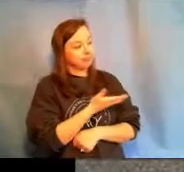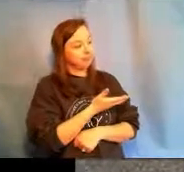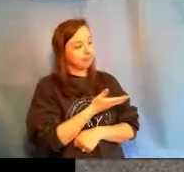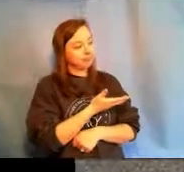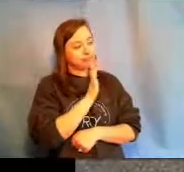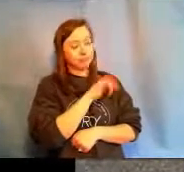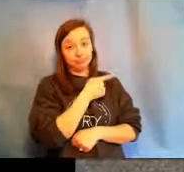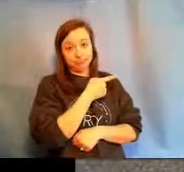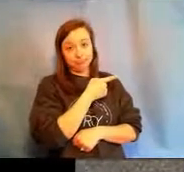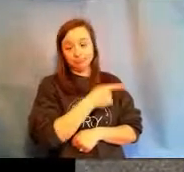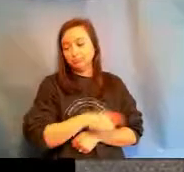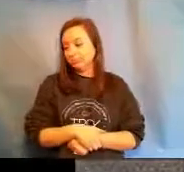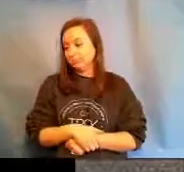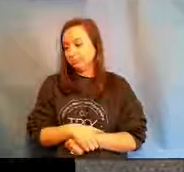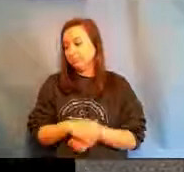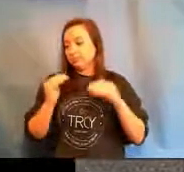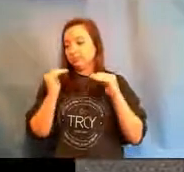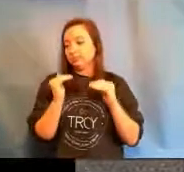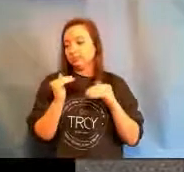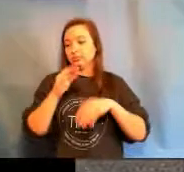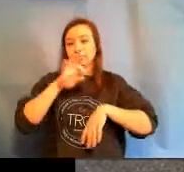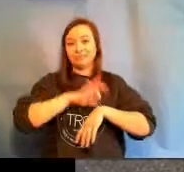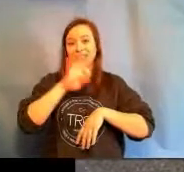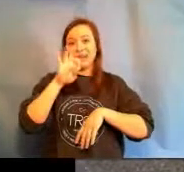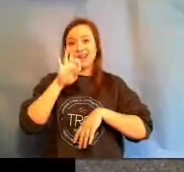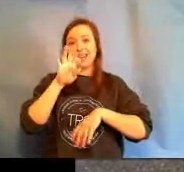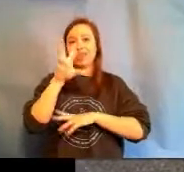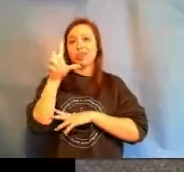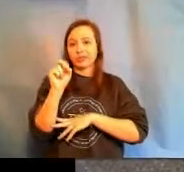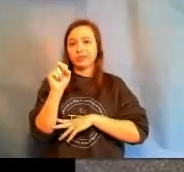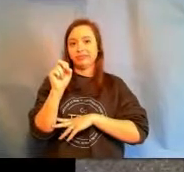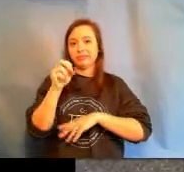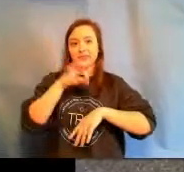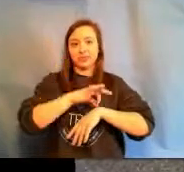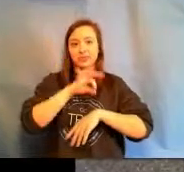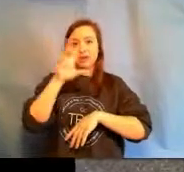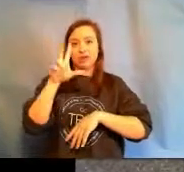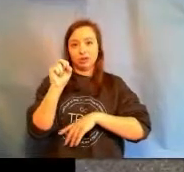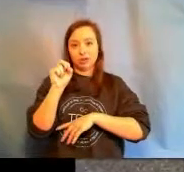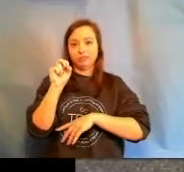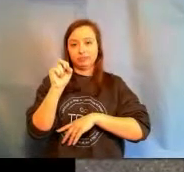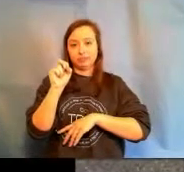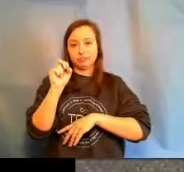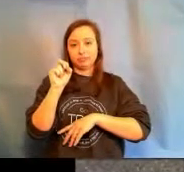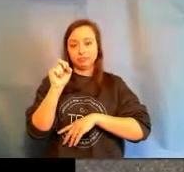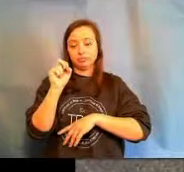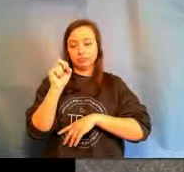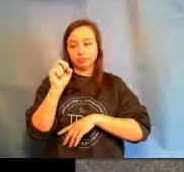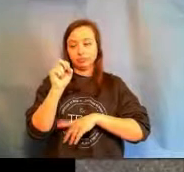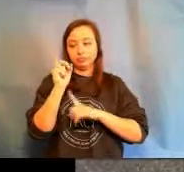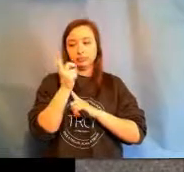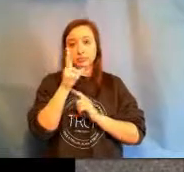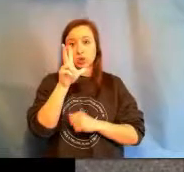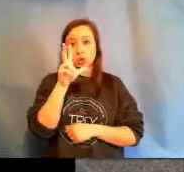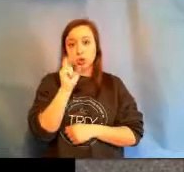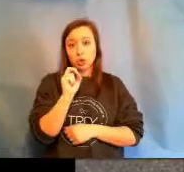o'clock. All right, the next one says 9:30. My minutes are 30.